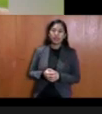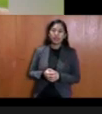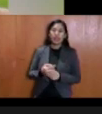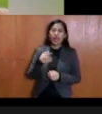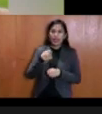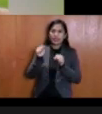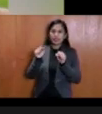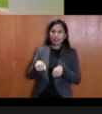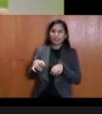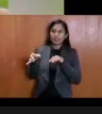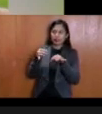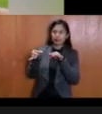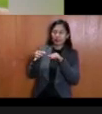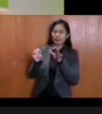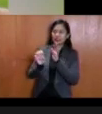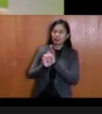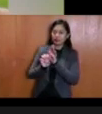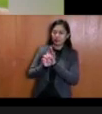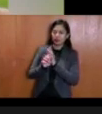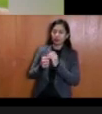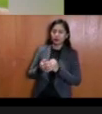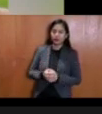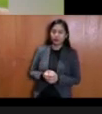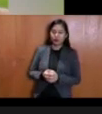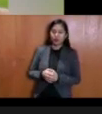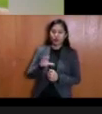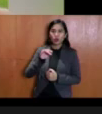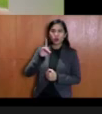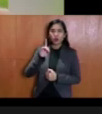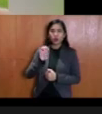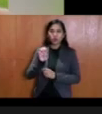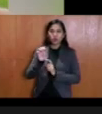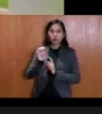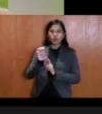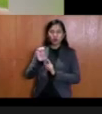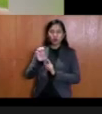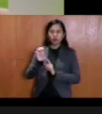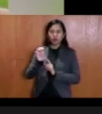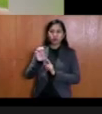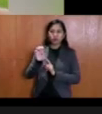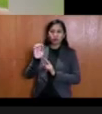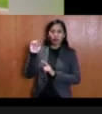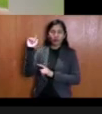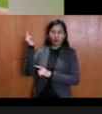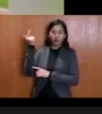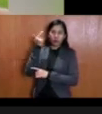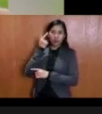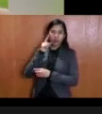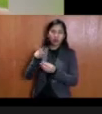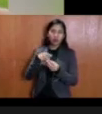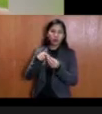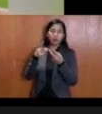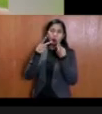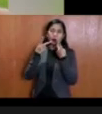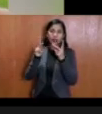can explain. Like, for instance, the Code of Corporate Governance applicable to publicly listed